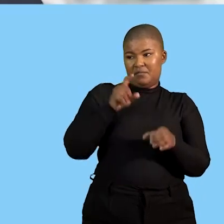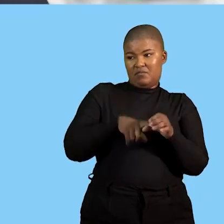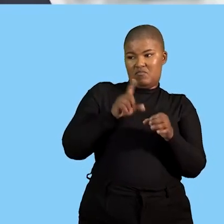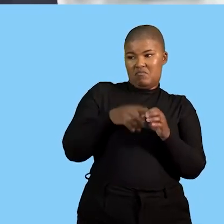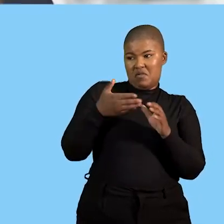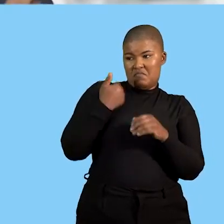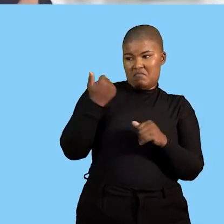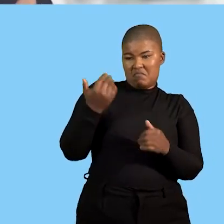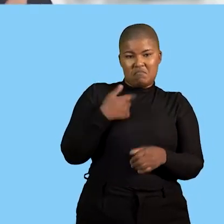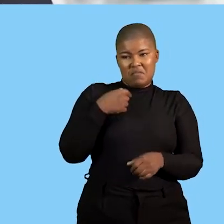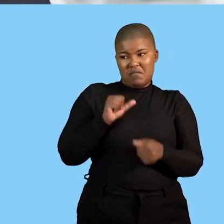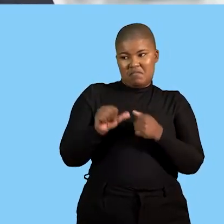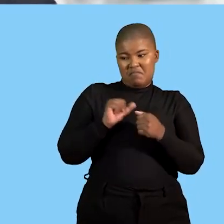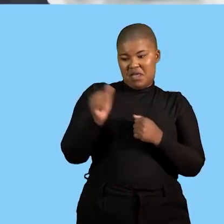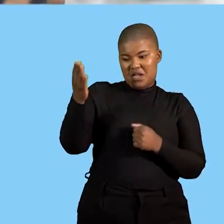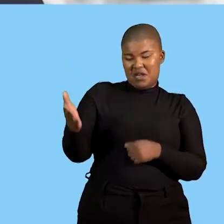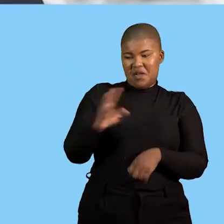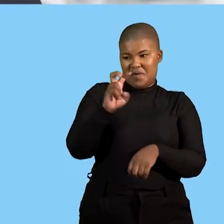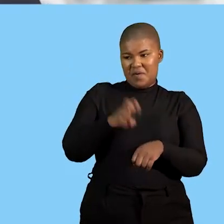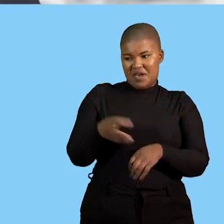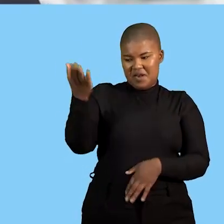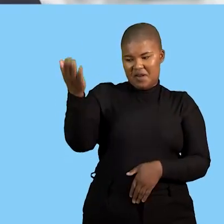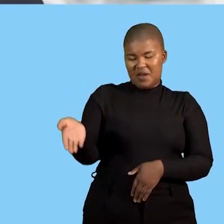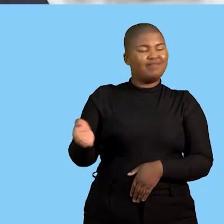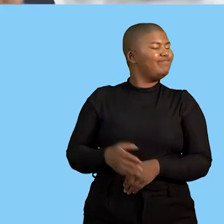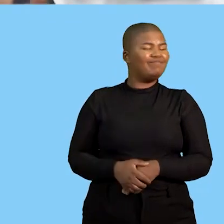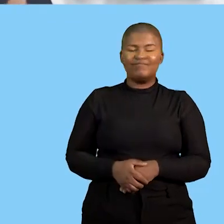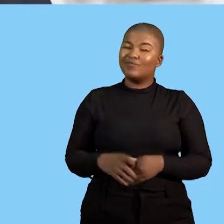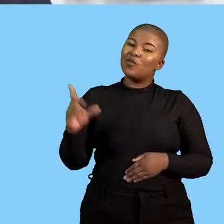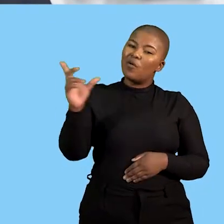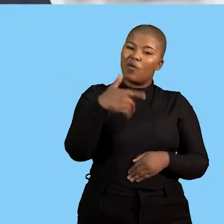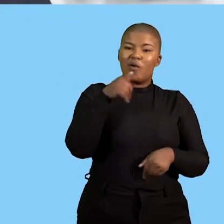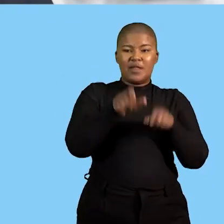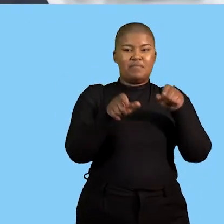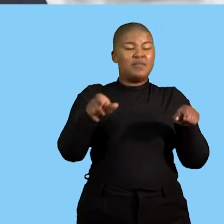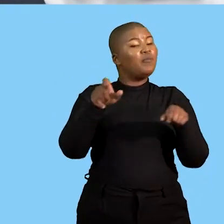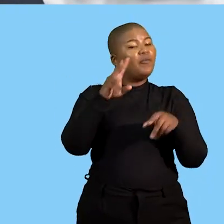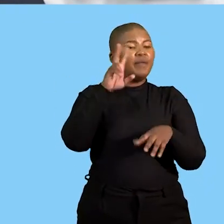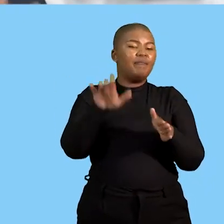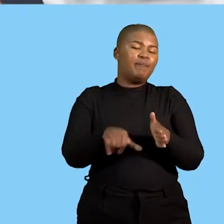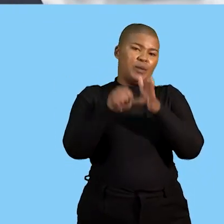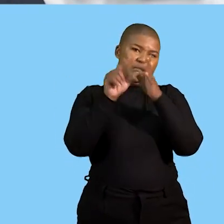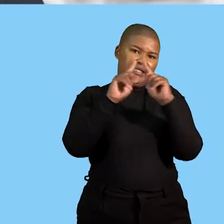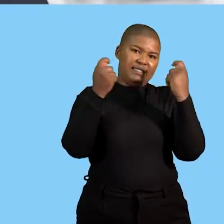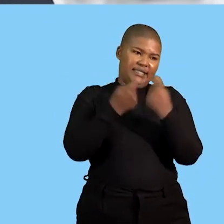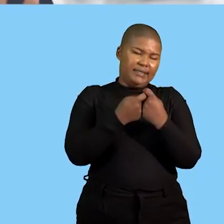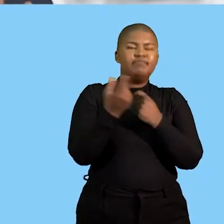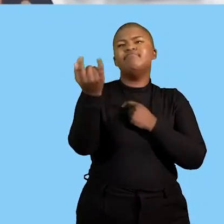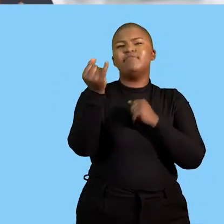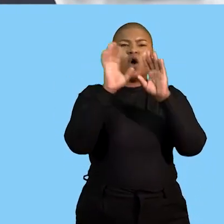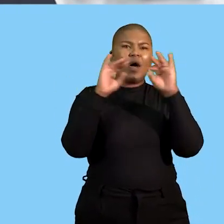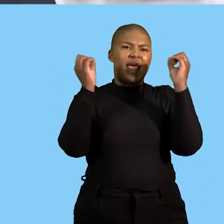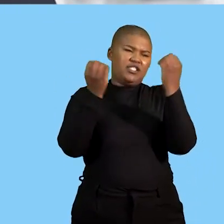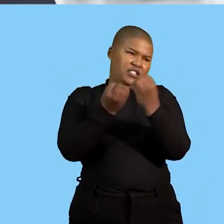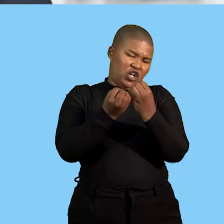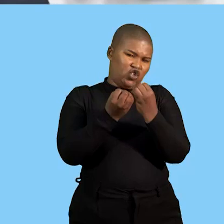qualification, I am better than you. We don't need that in a team. Everyone is important. So basically this is to say in an